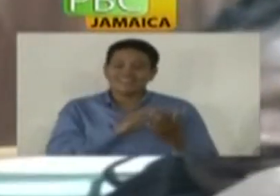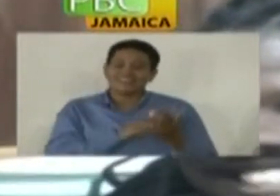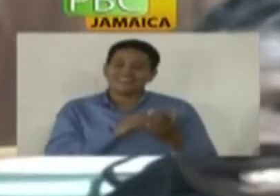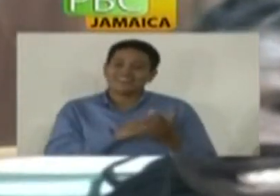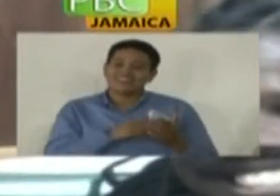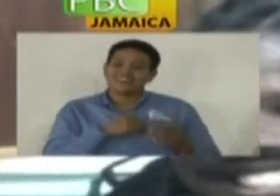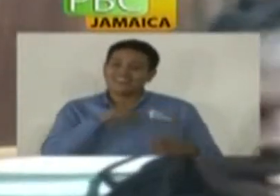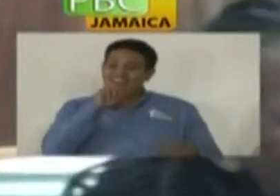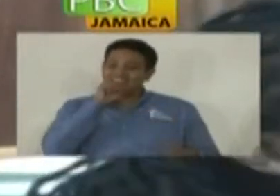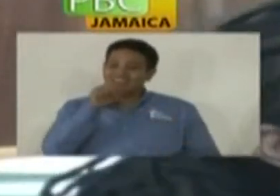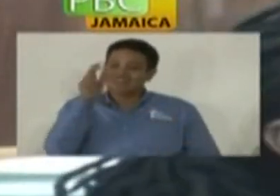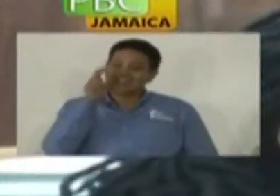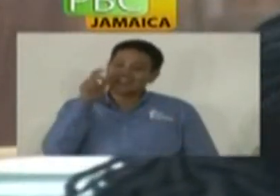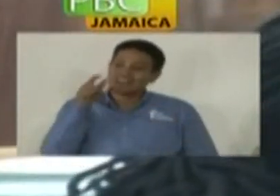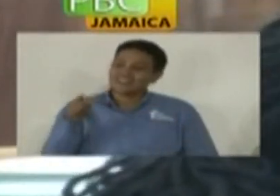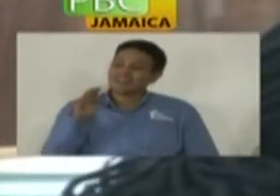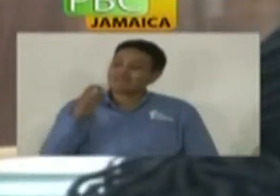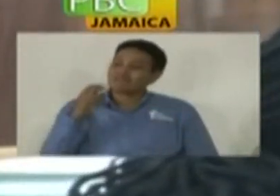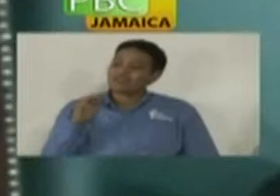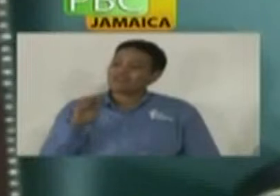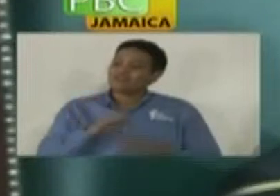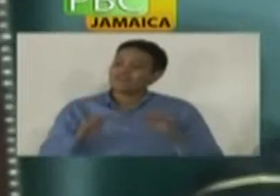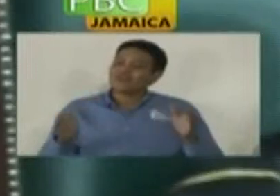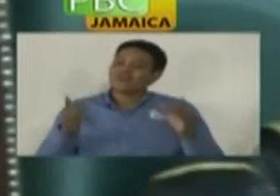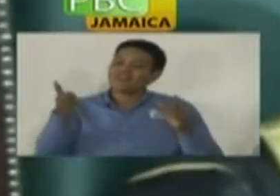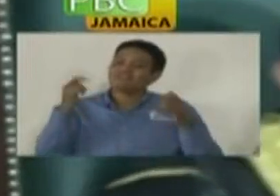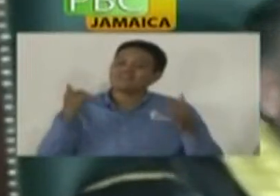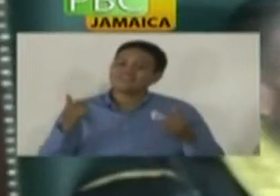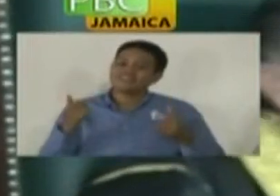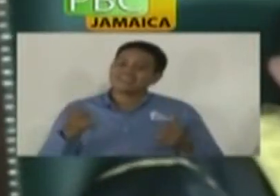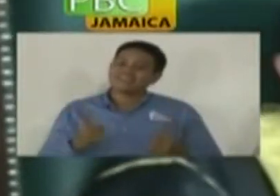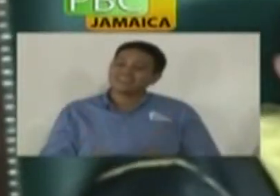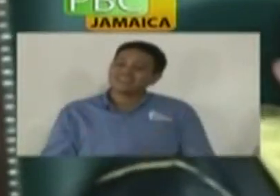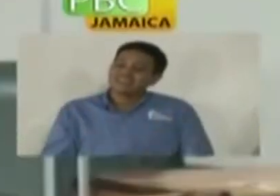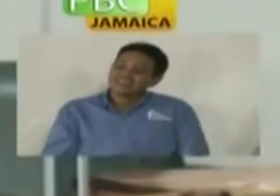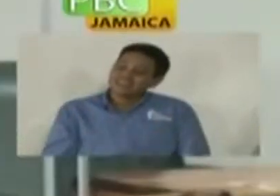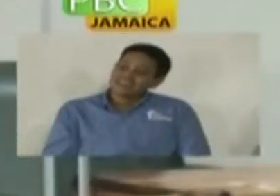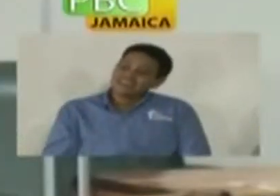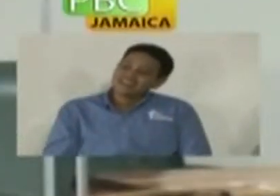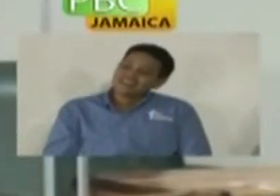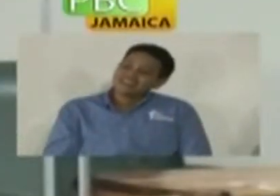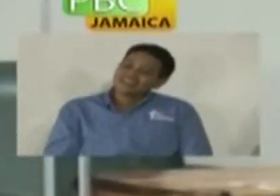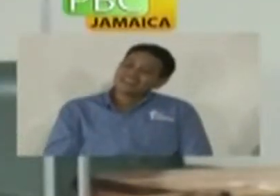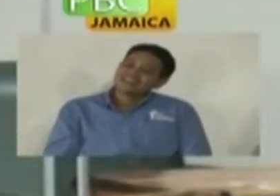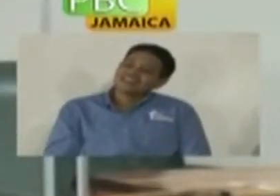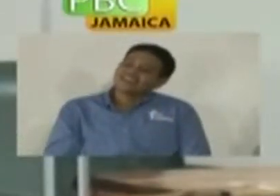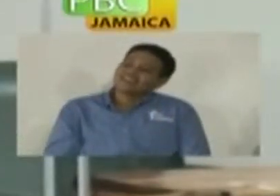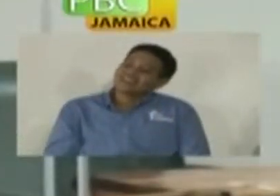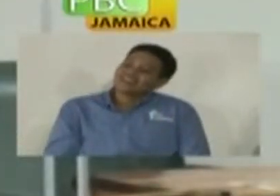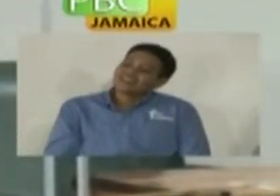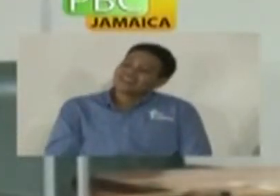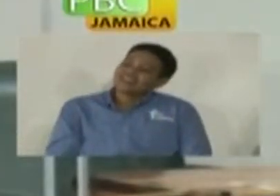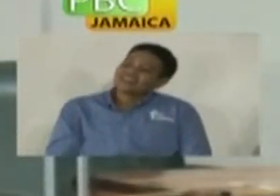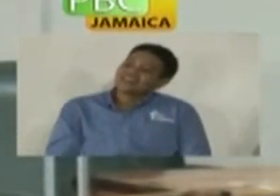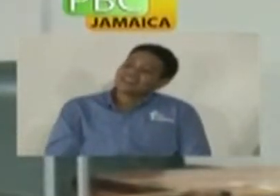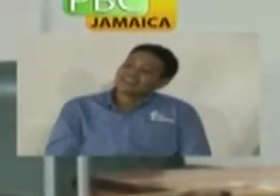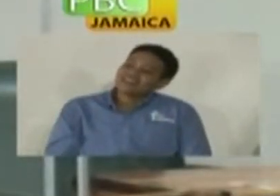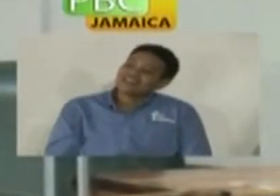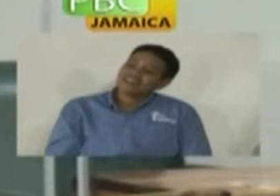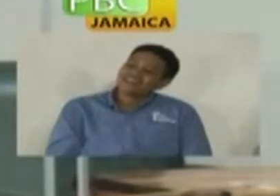Well, I can start reading the cases then.